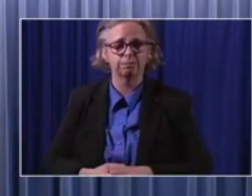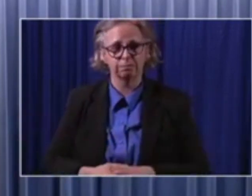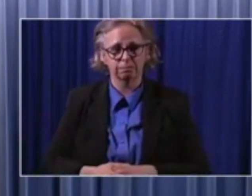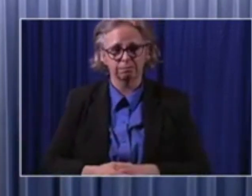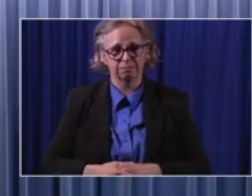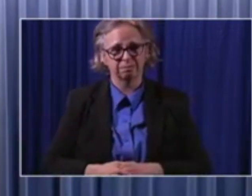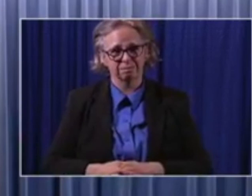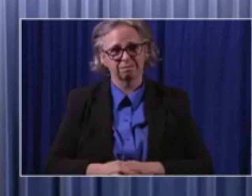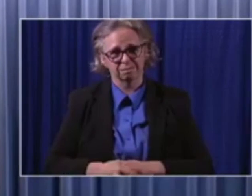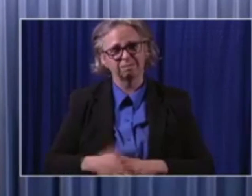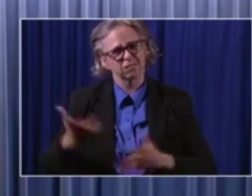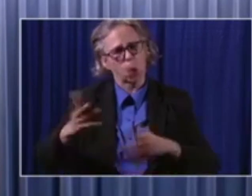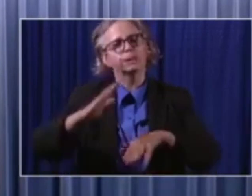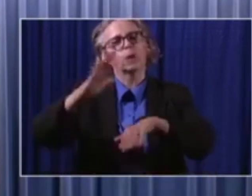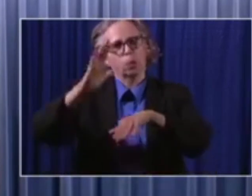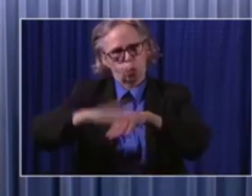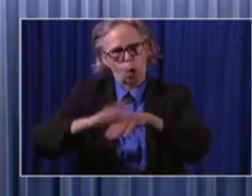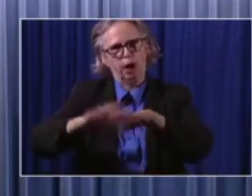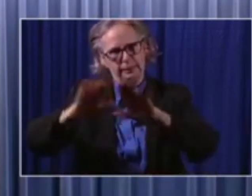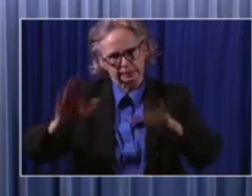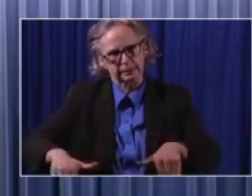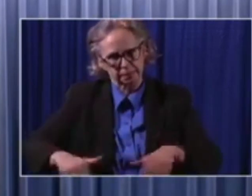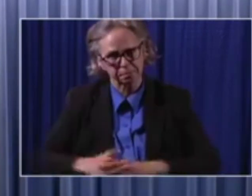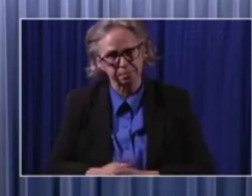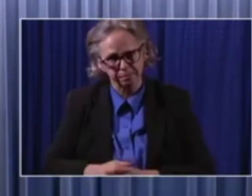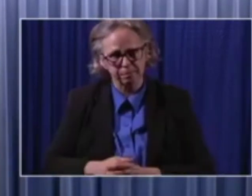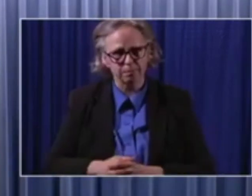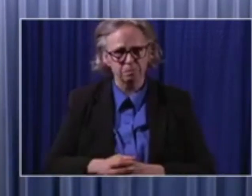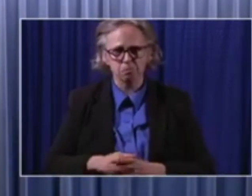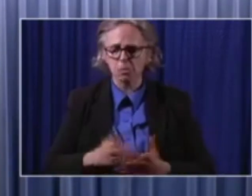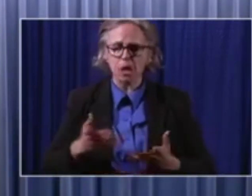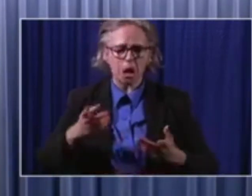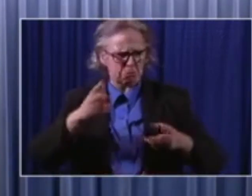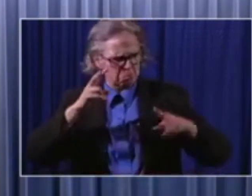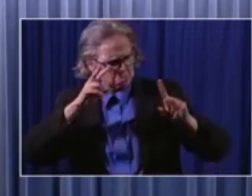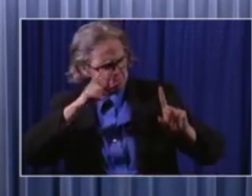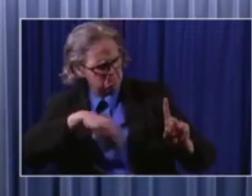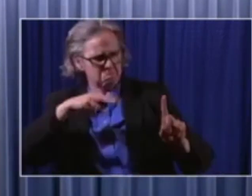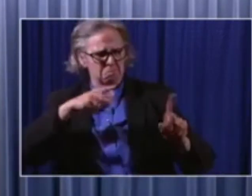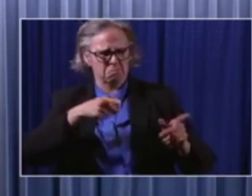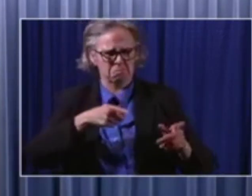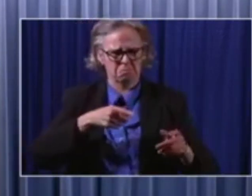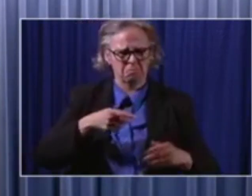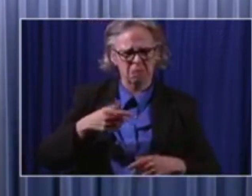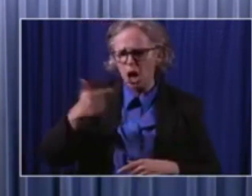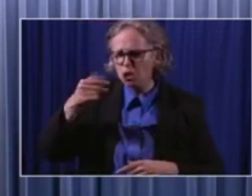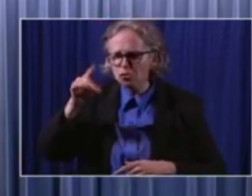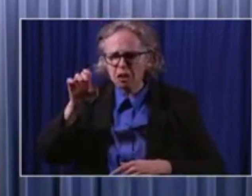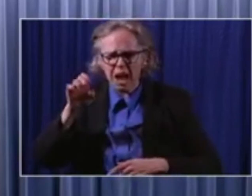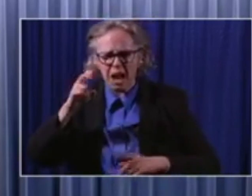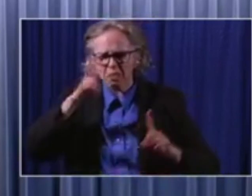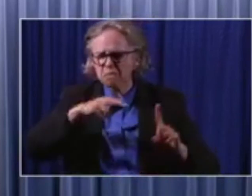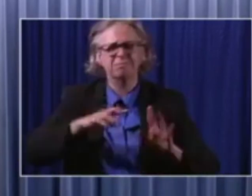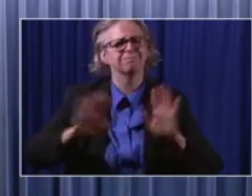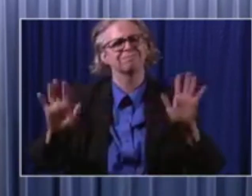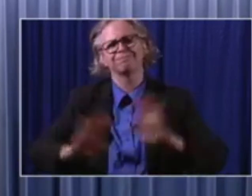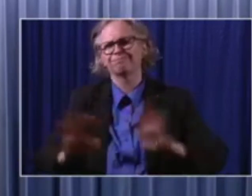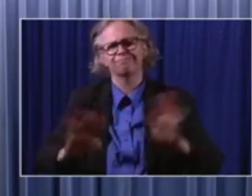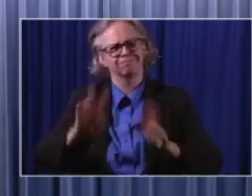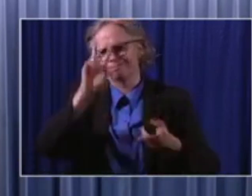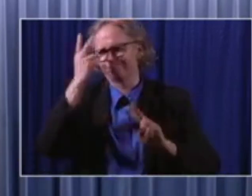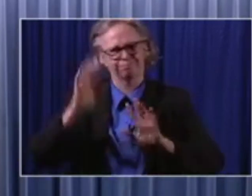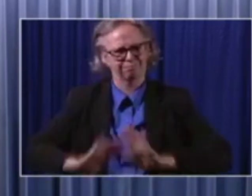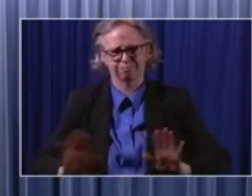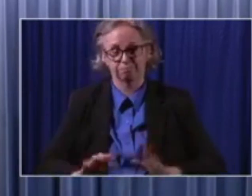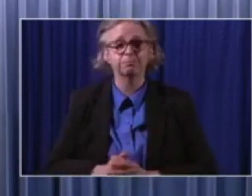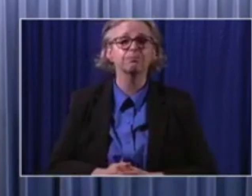warning system and a chance to allow local people in the local community to understand what's going on so that it's not one score for the state, but it's